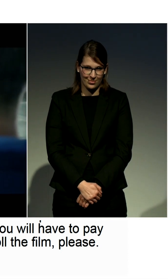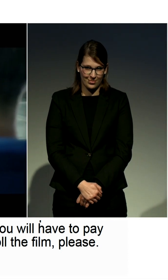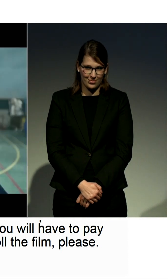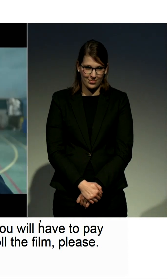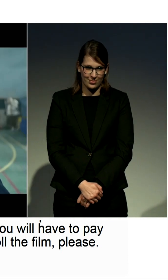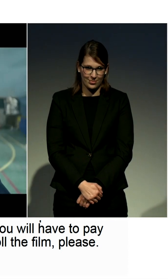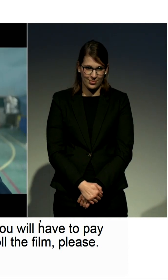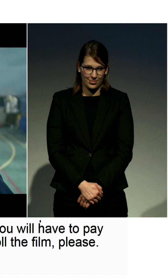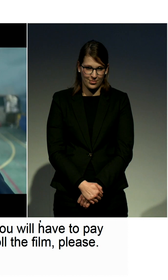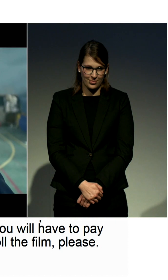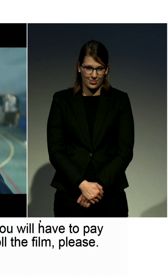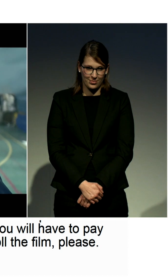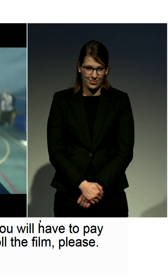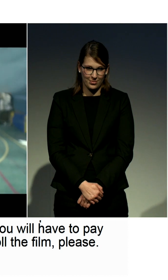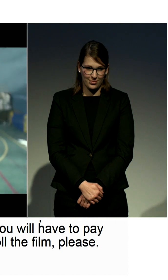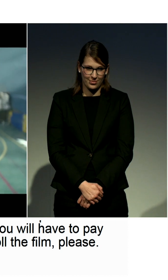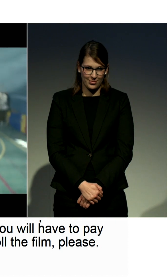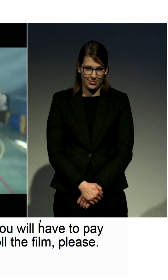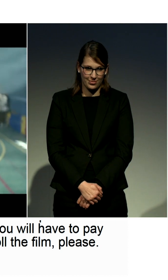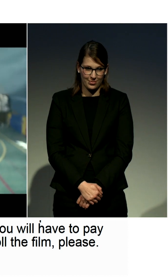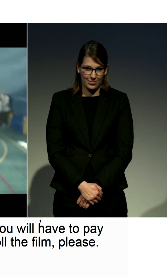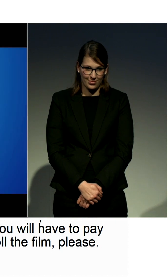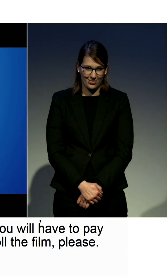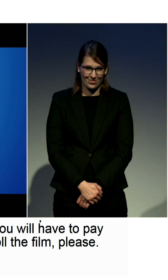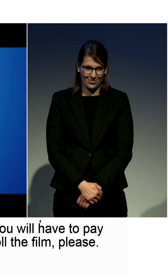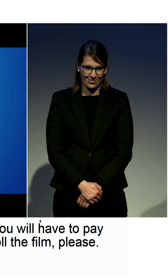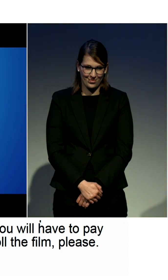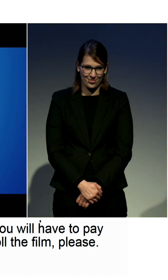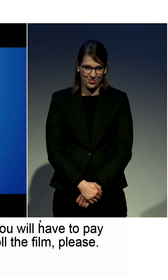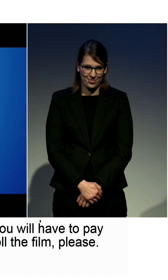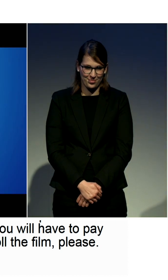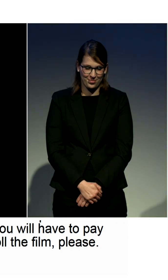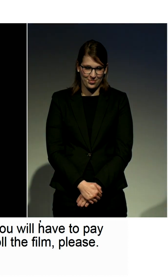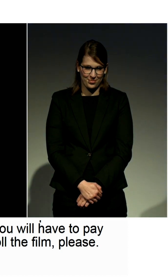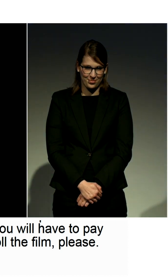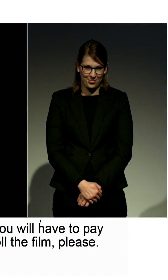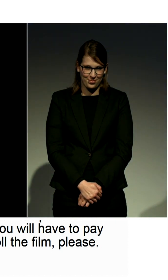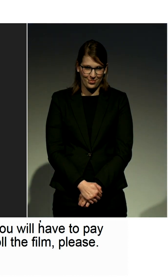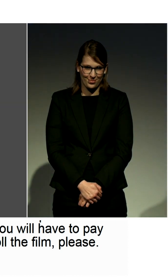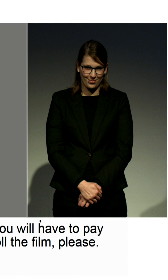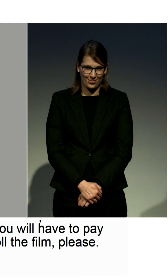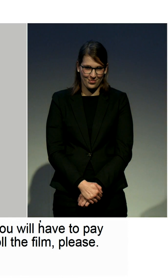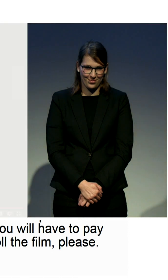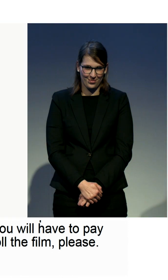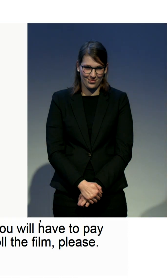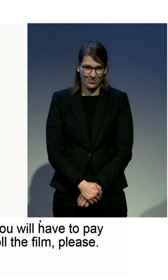yo me fute, yo me hace yo. Pero un poquito. Es difícil, pero no imposible.